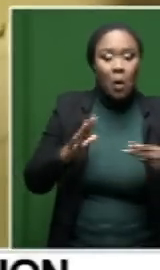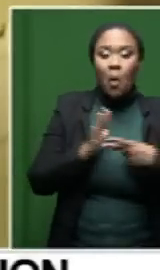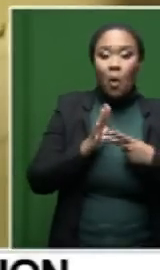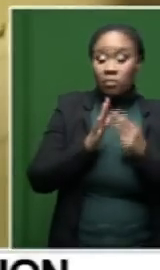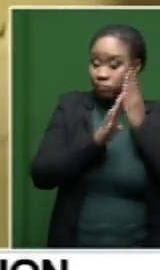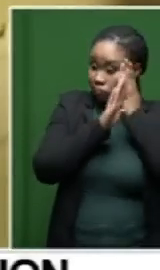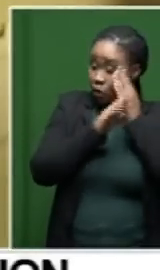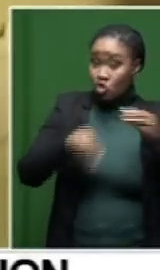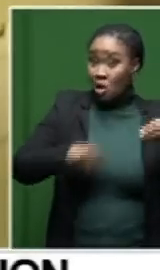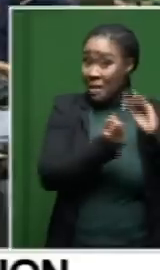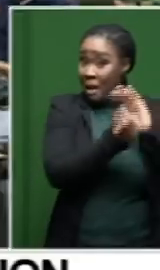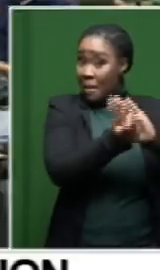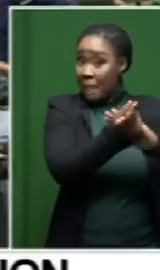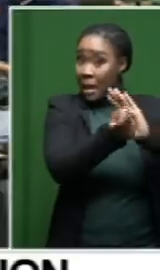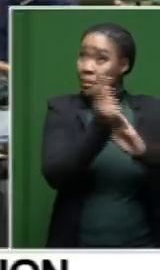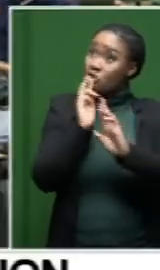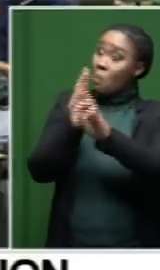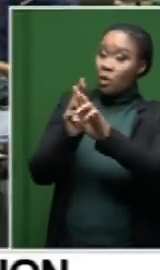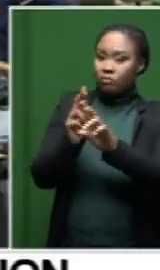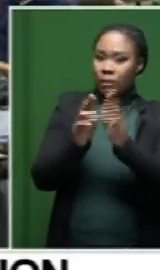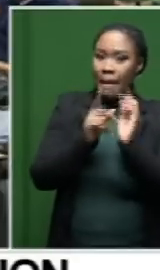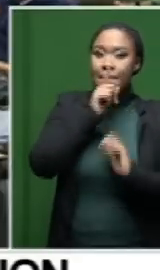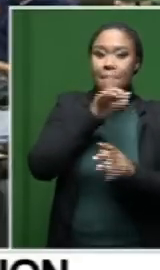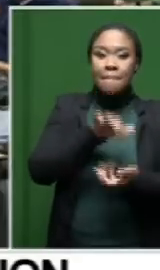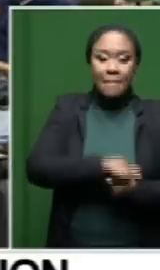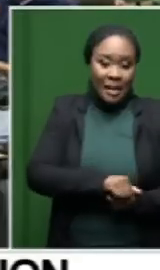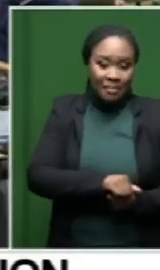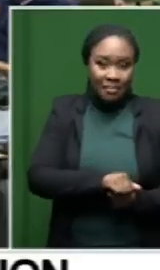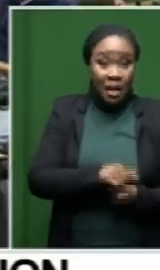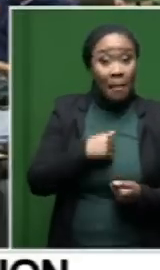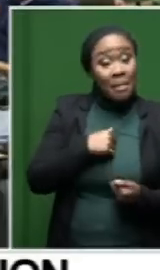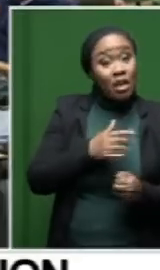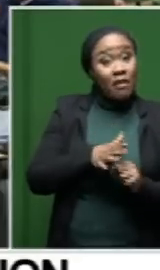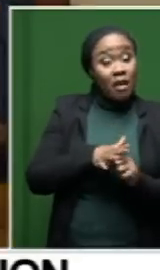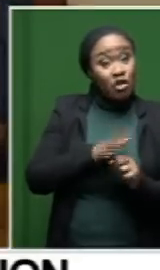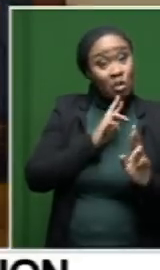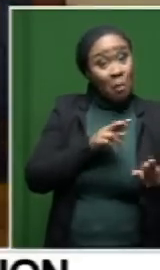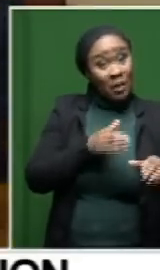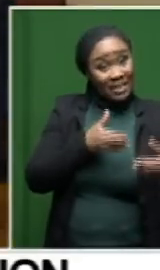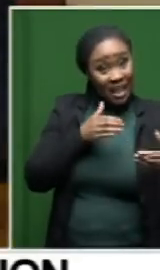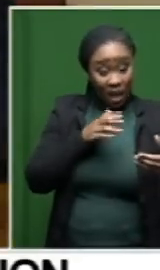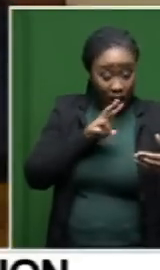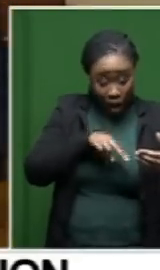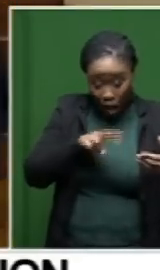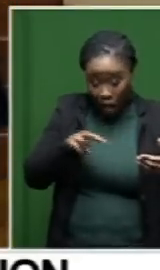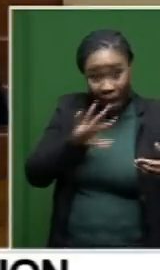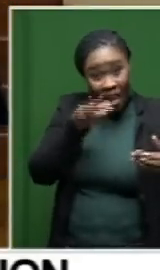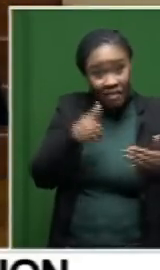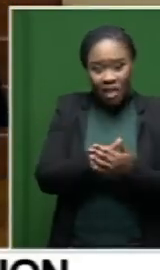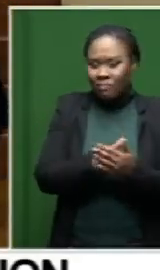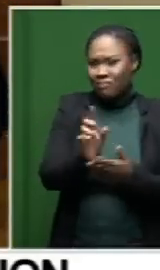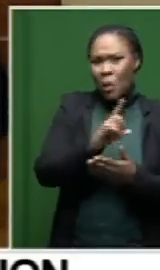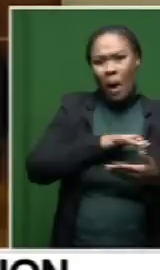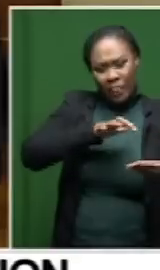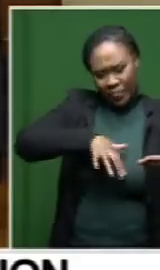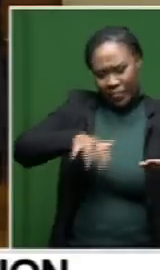turned a blind eye. Mm. I didn't read the full report. There are many pages to it. Yeah. What did strike me was the report relating to the